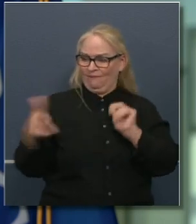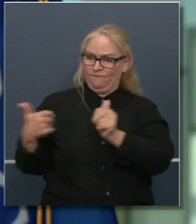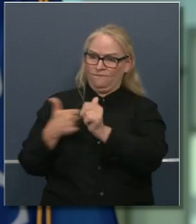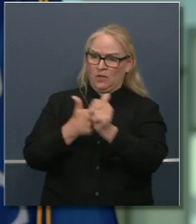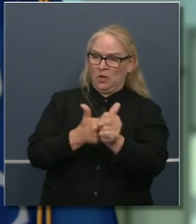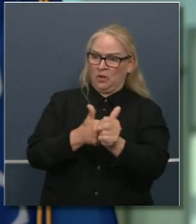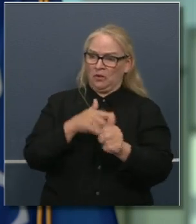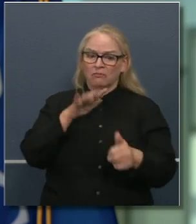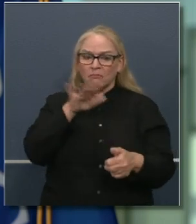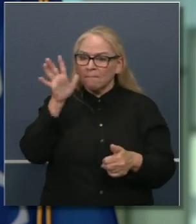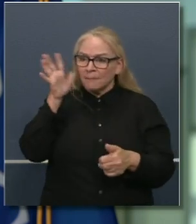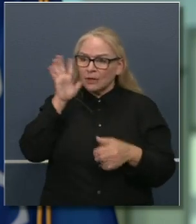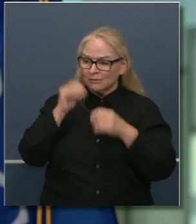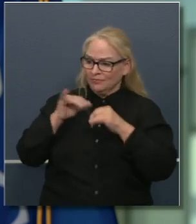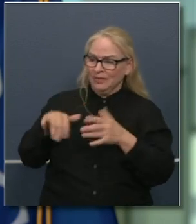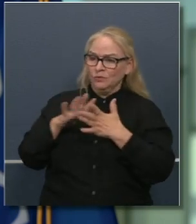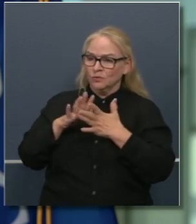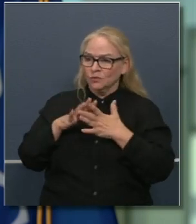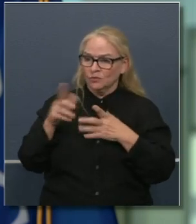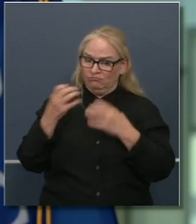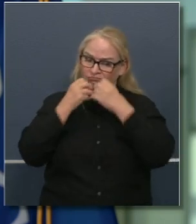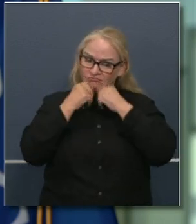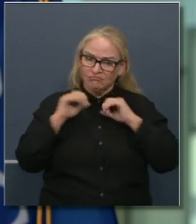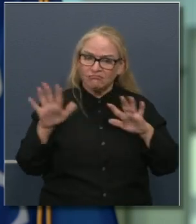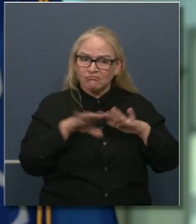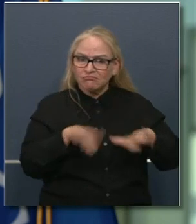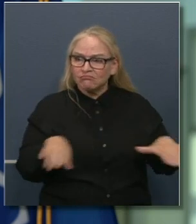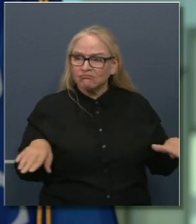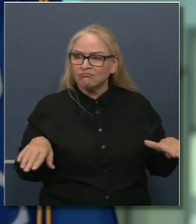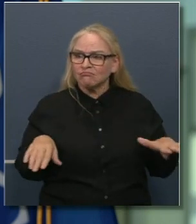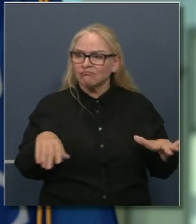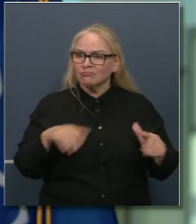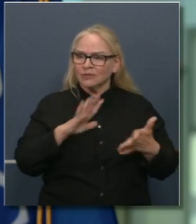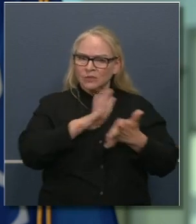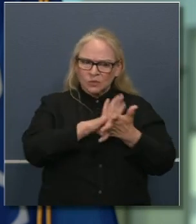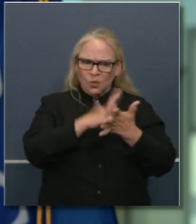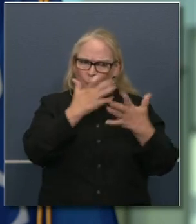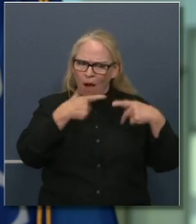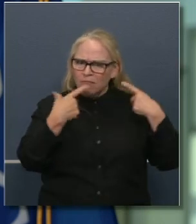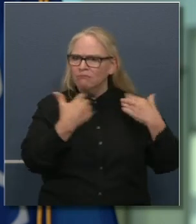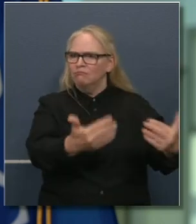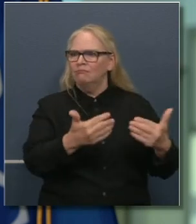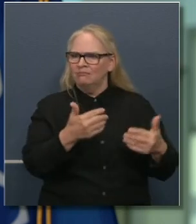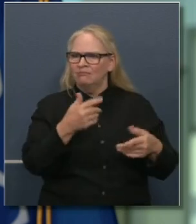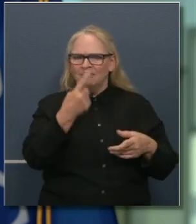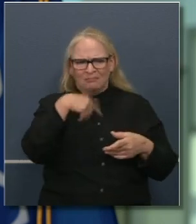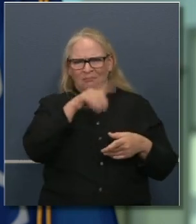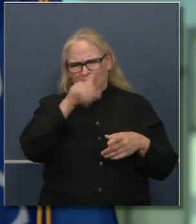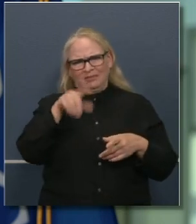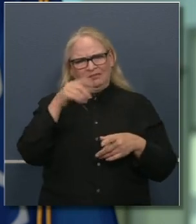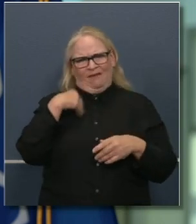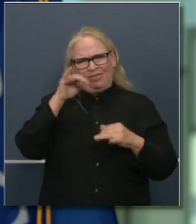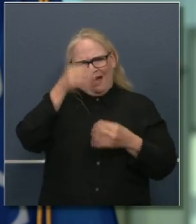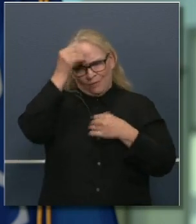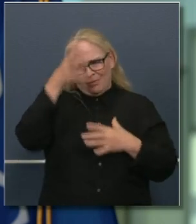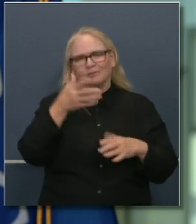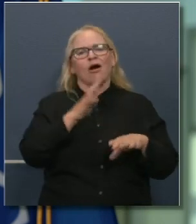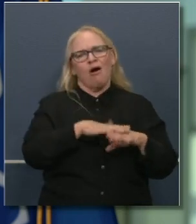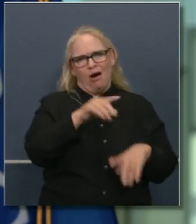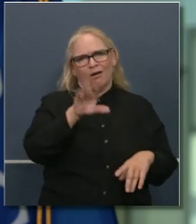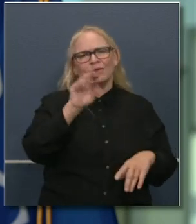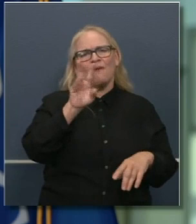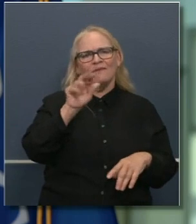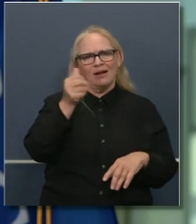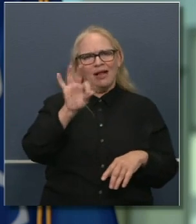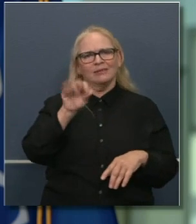as someone who cares about this issue, you have access to that information. A lot of that information, again, always being